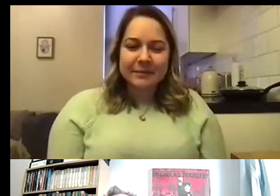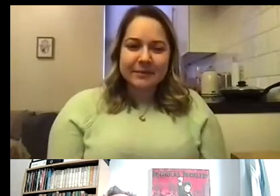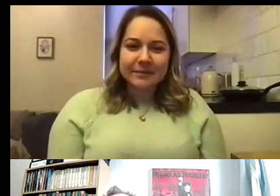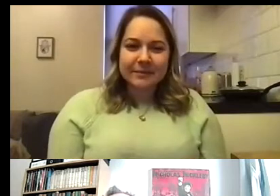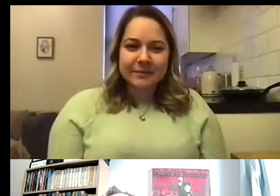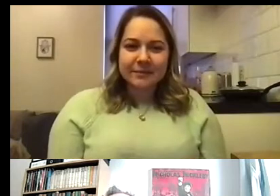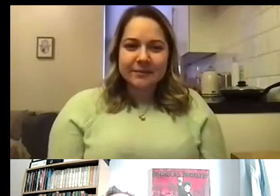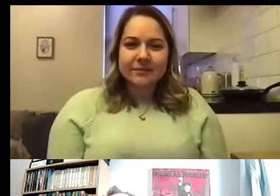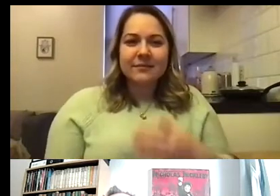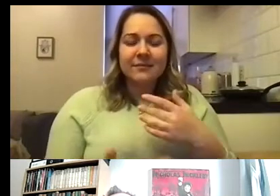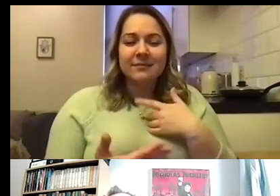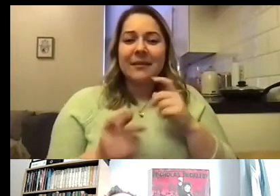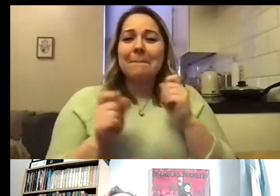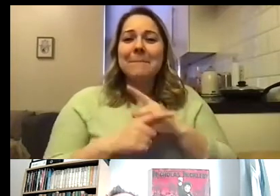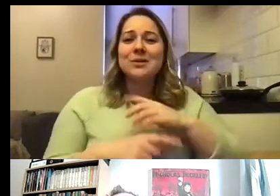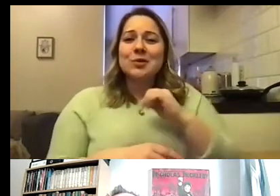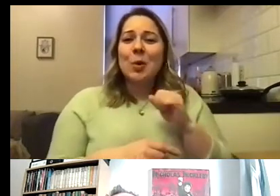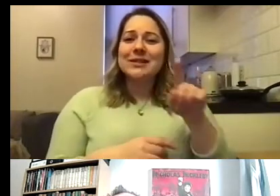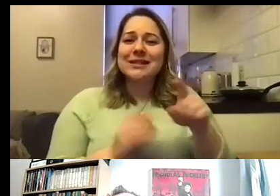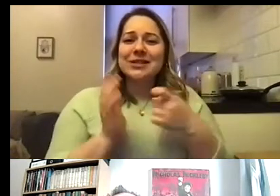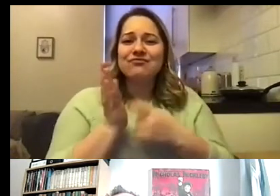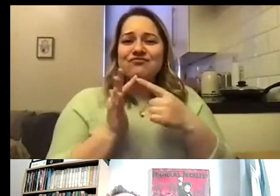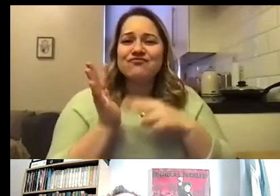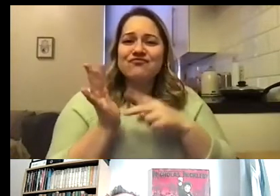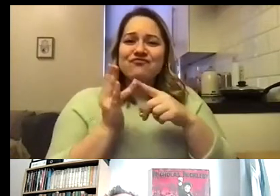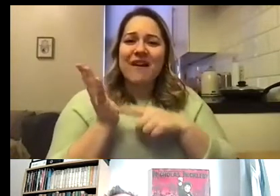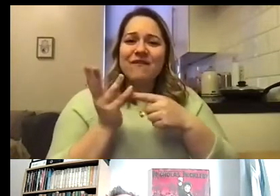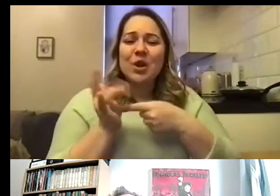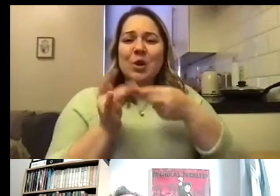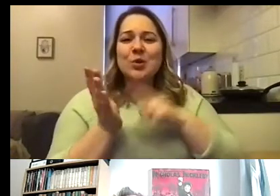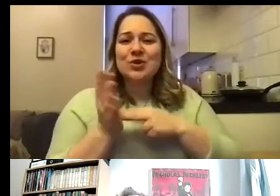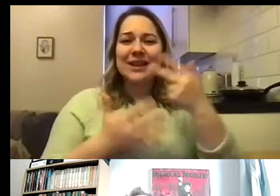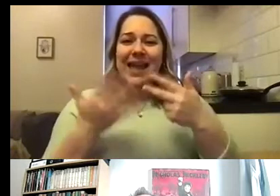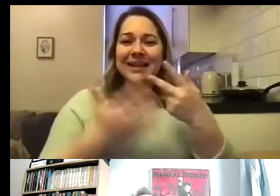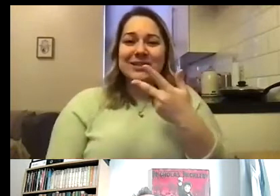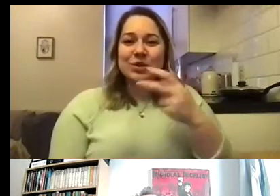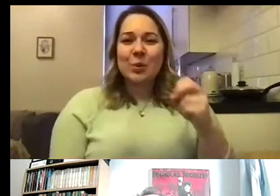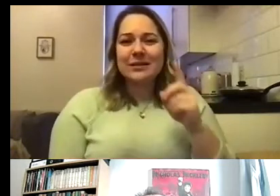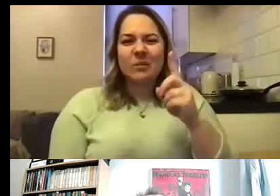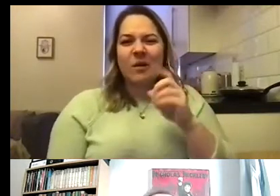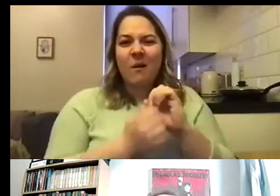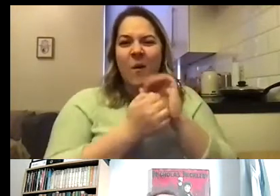I missed the Scottish Revolution of 1820. I wanted to do something for that, but COVID took over. So